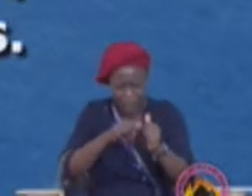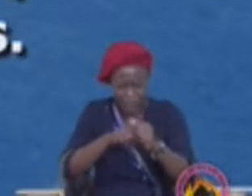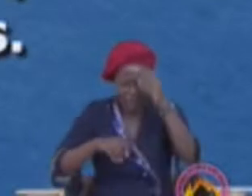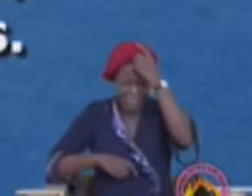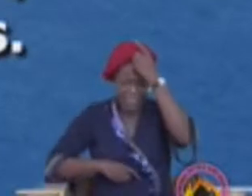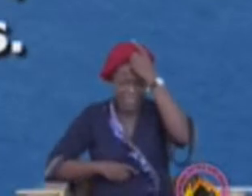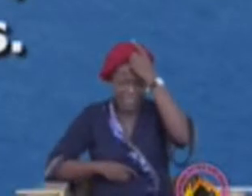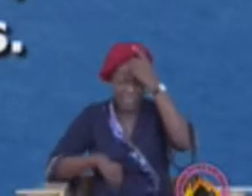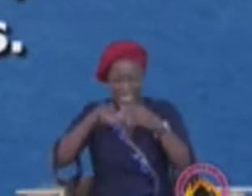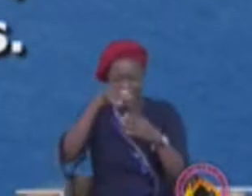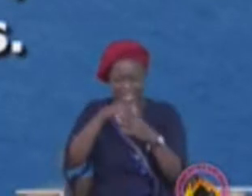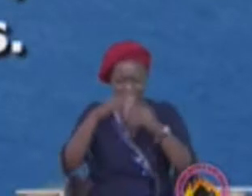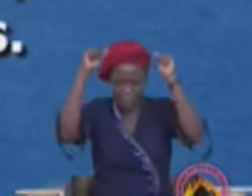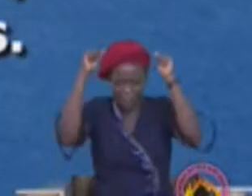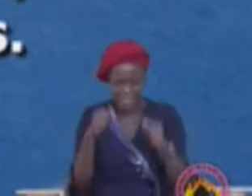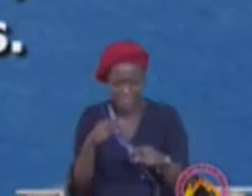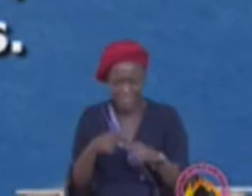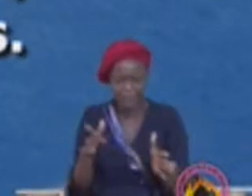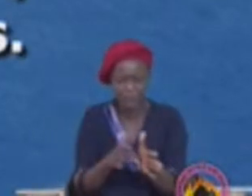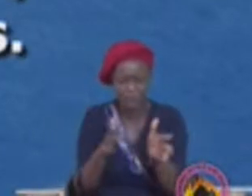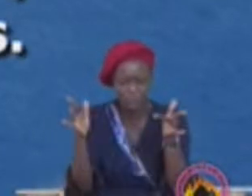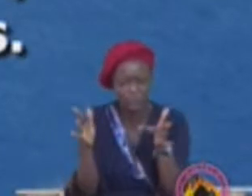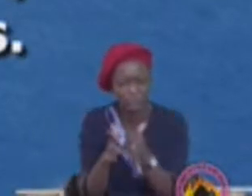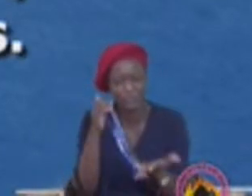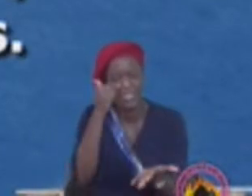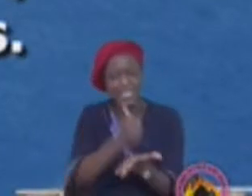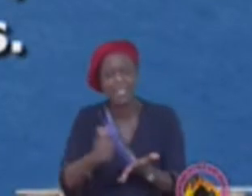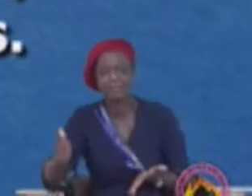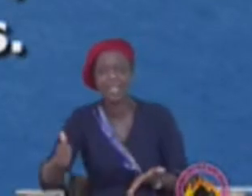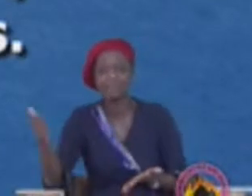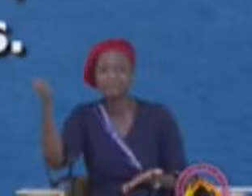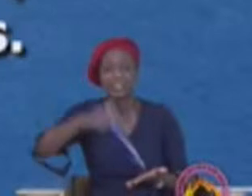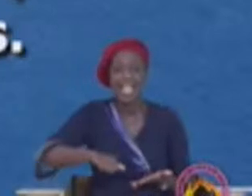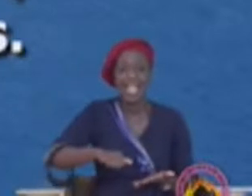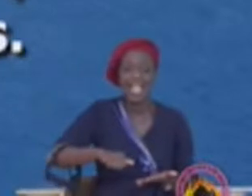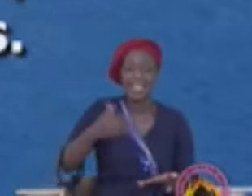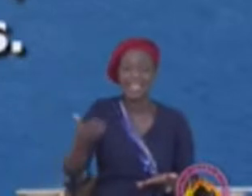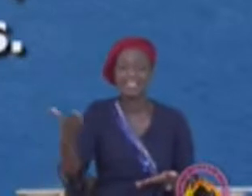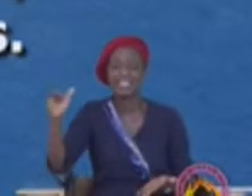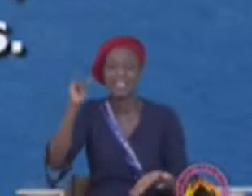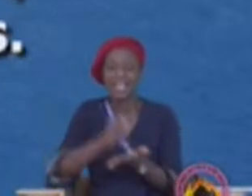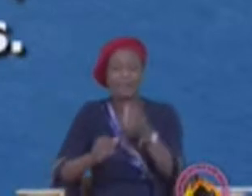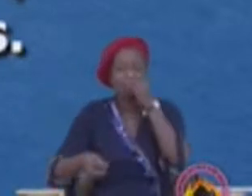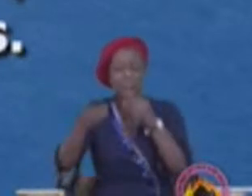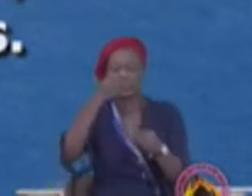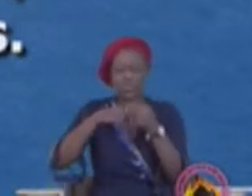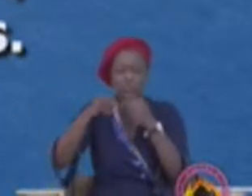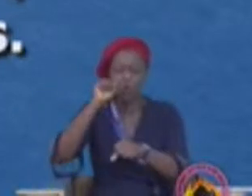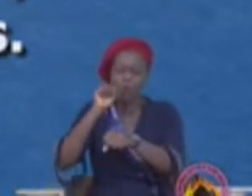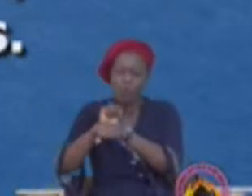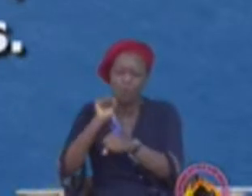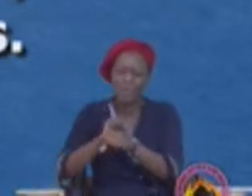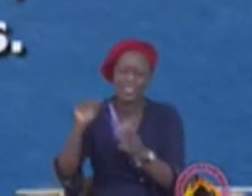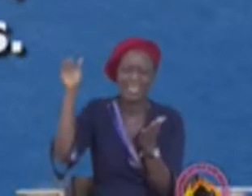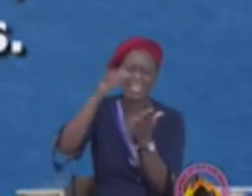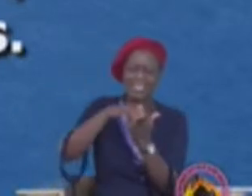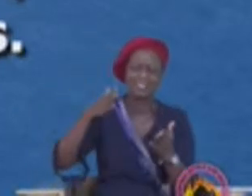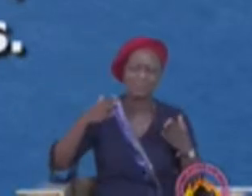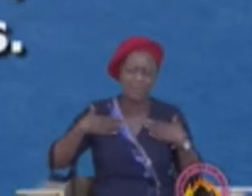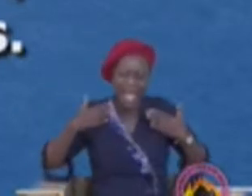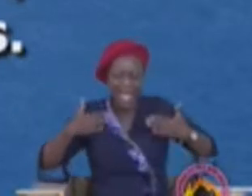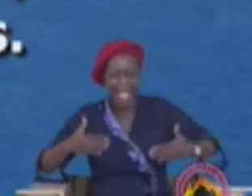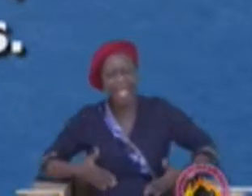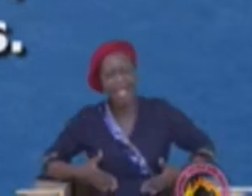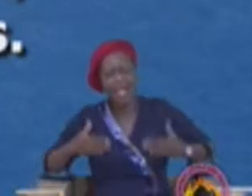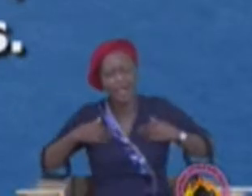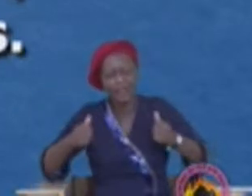infirmity. In the mighty name of Jesus. Anything I've eaten or swallowed presently working against my health,